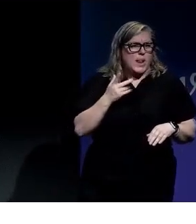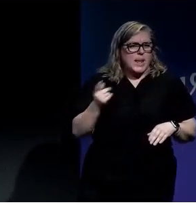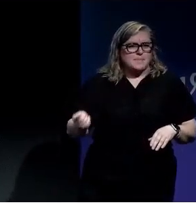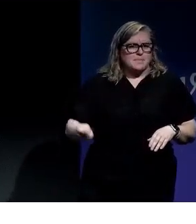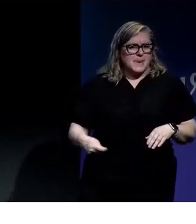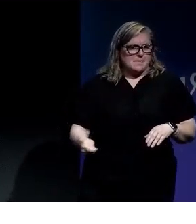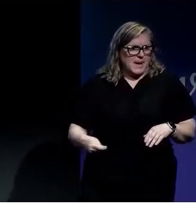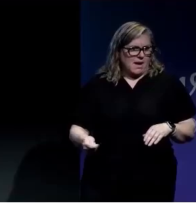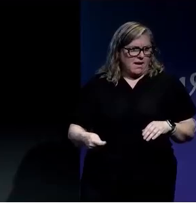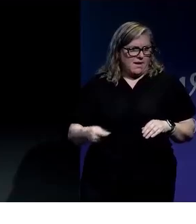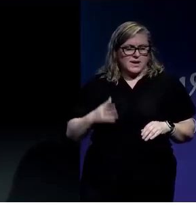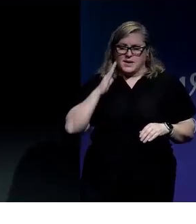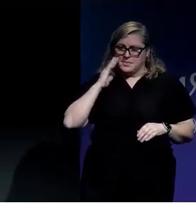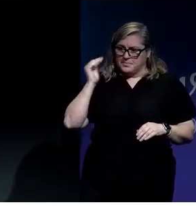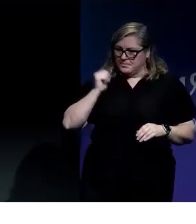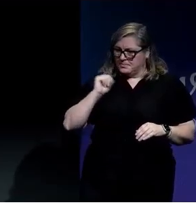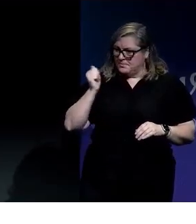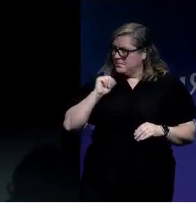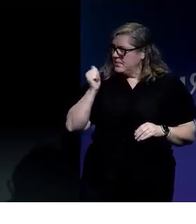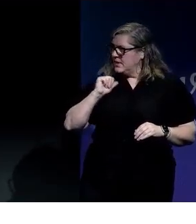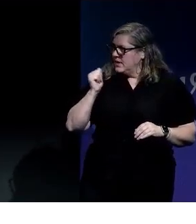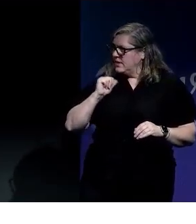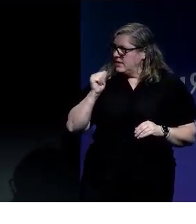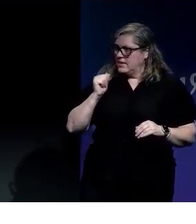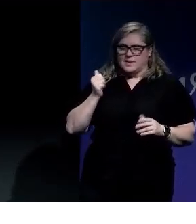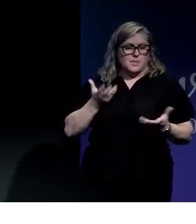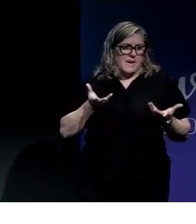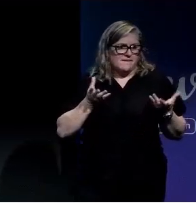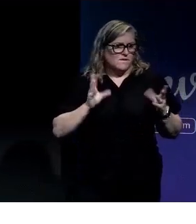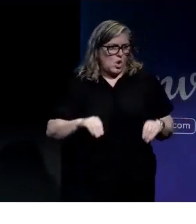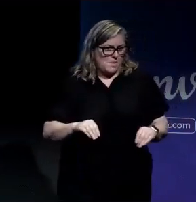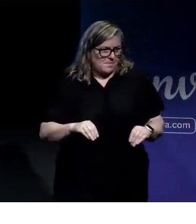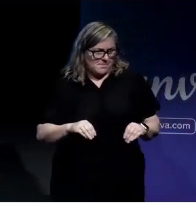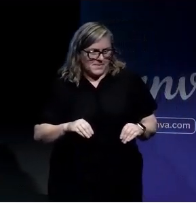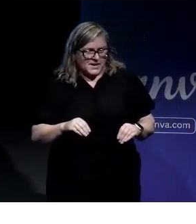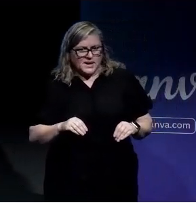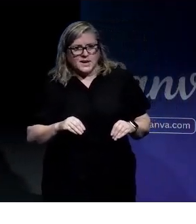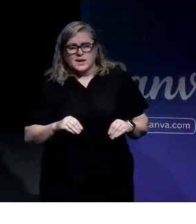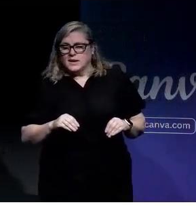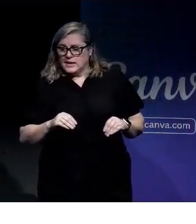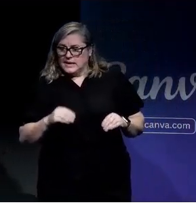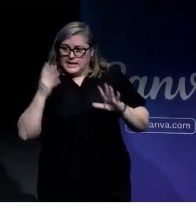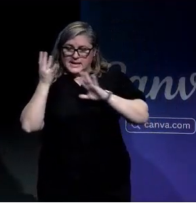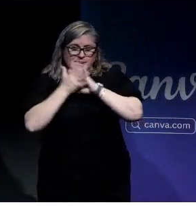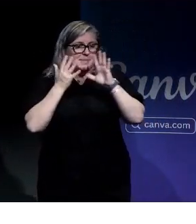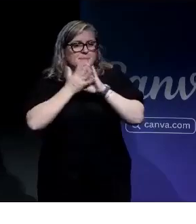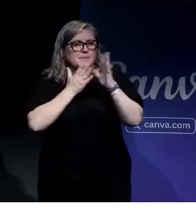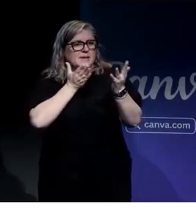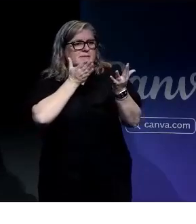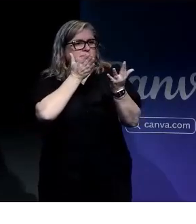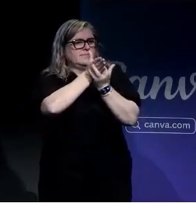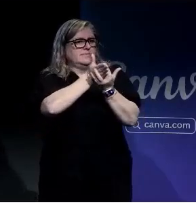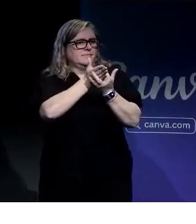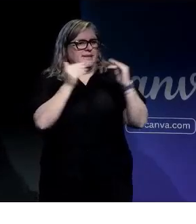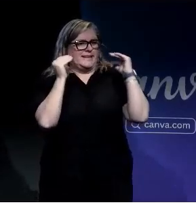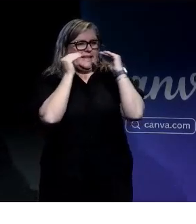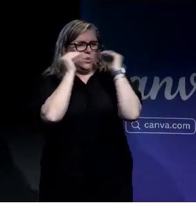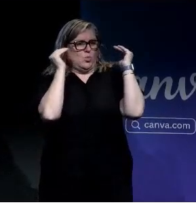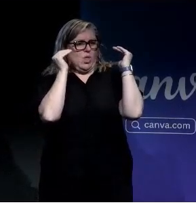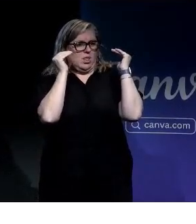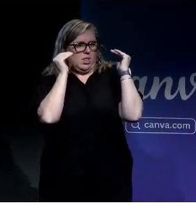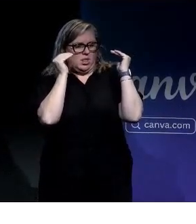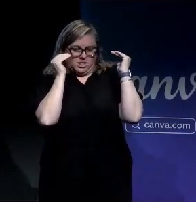no matter where they're coming from. And so that means equal access, and that's core to our mission.